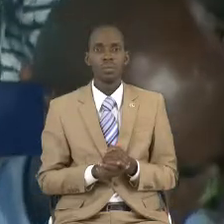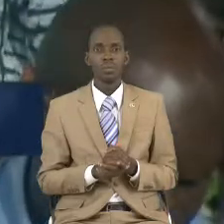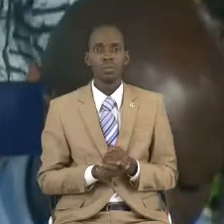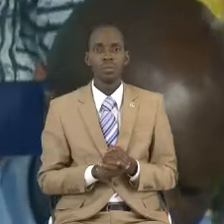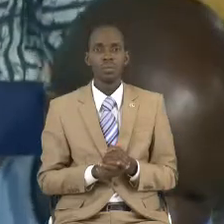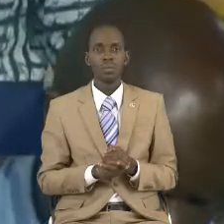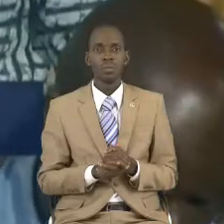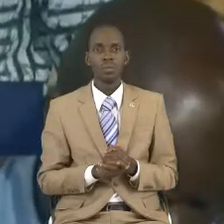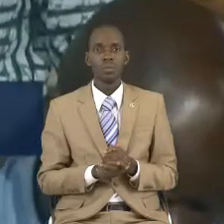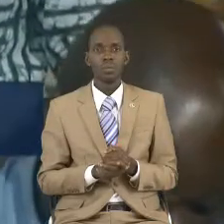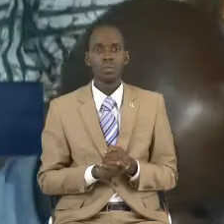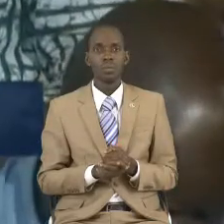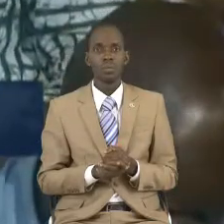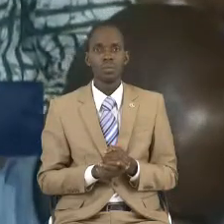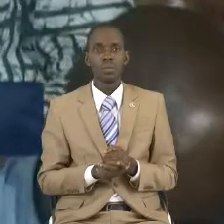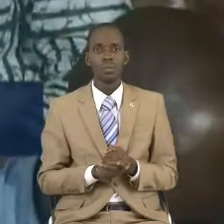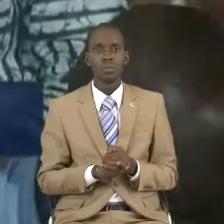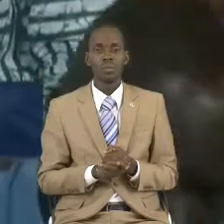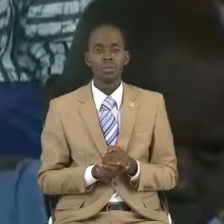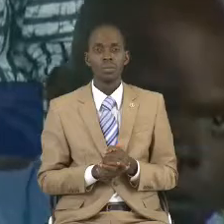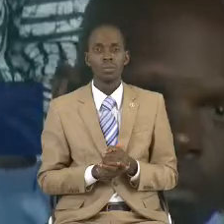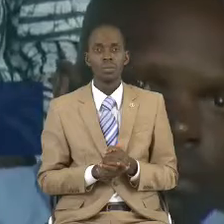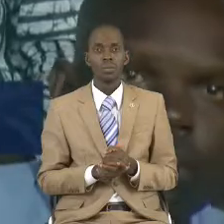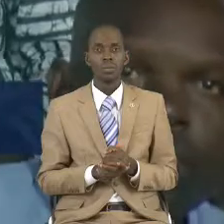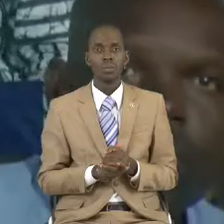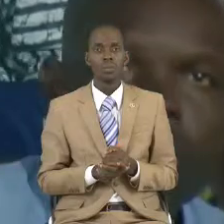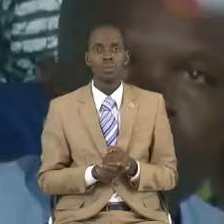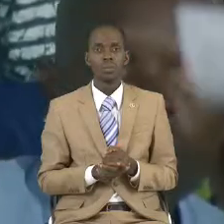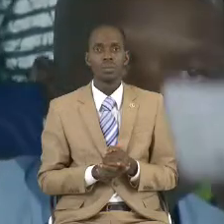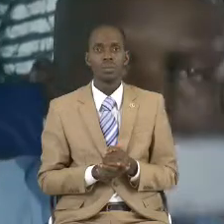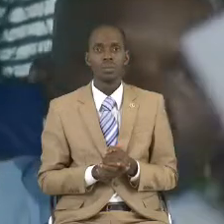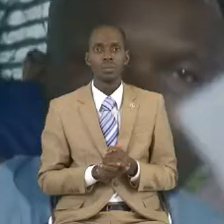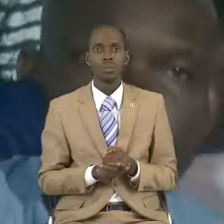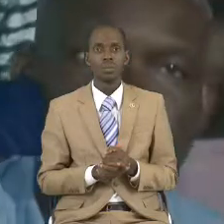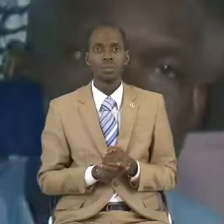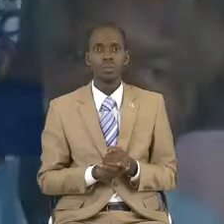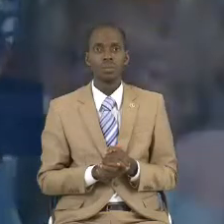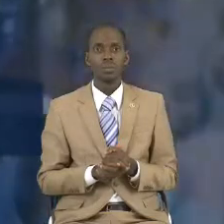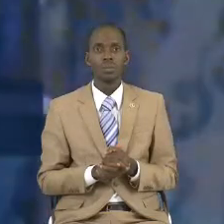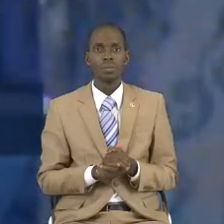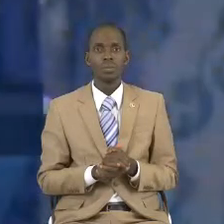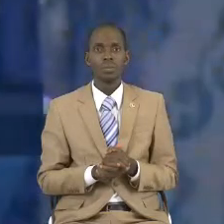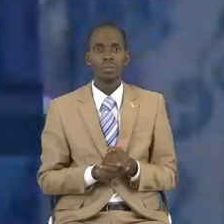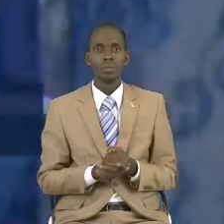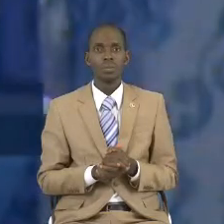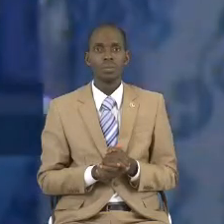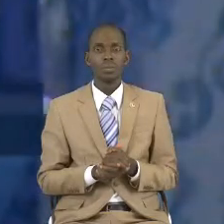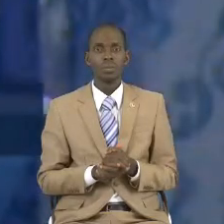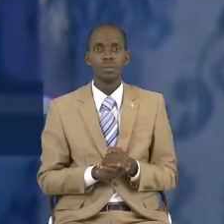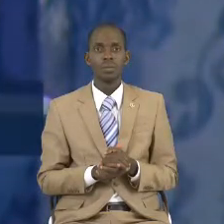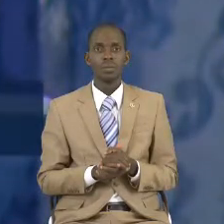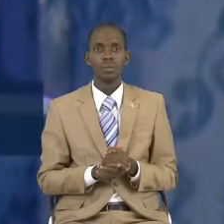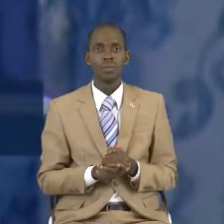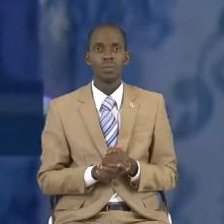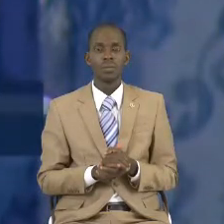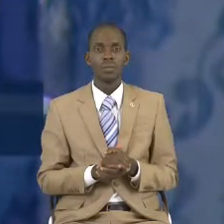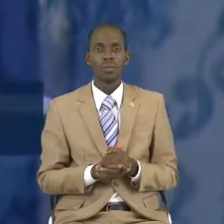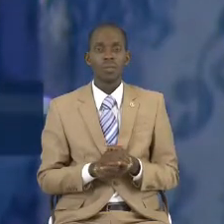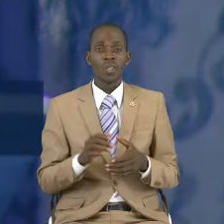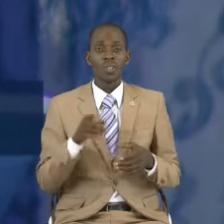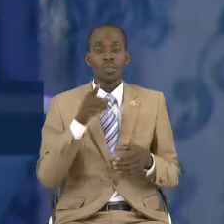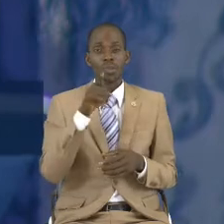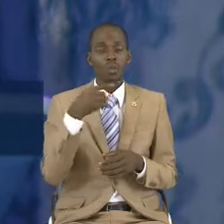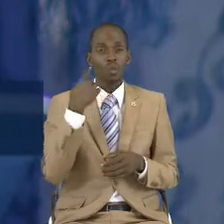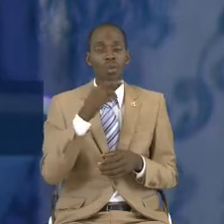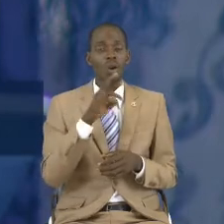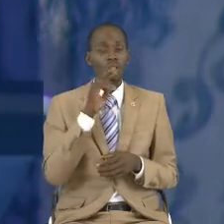and those of you that are listening on radio and television oh what a wonderful decision you have made